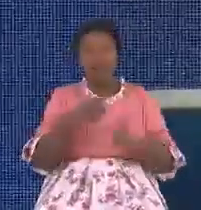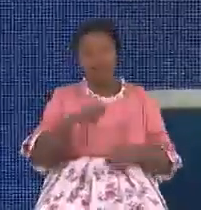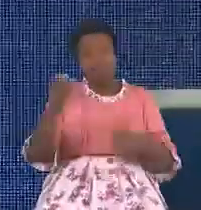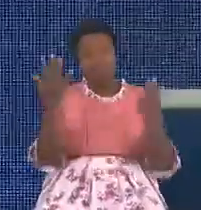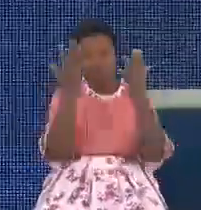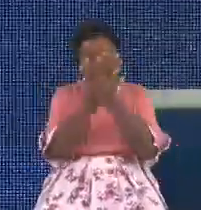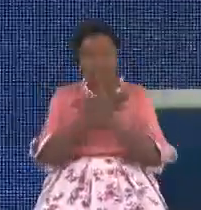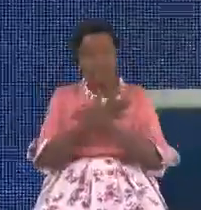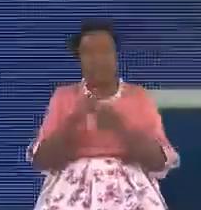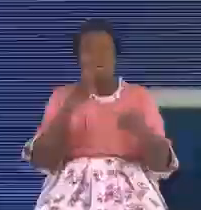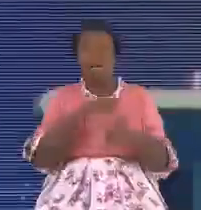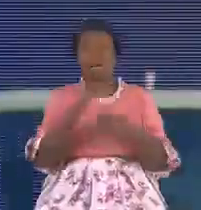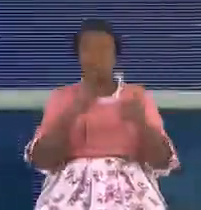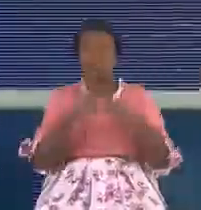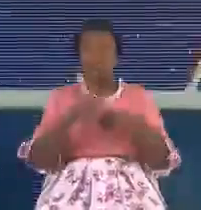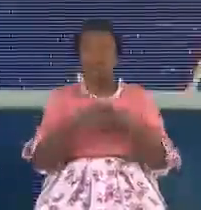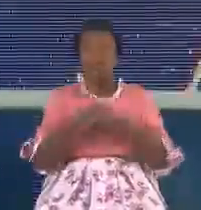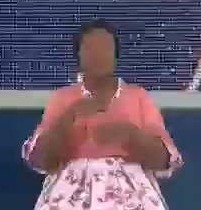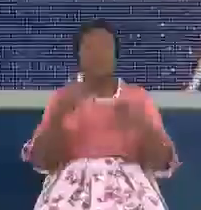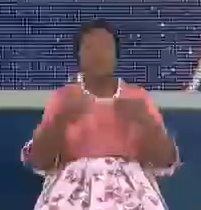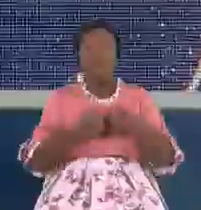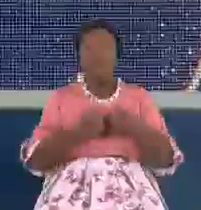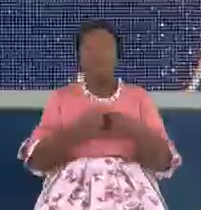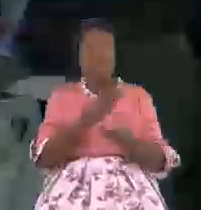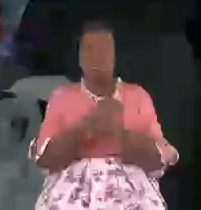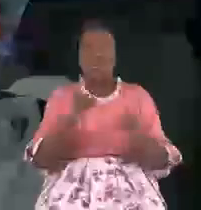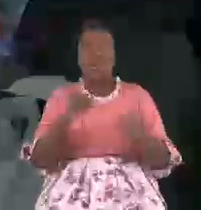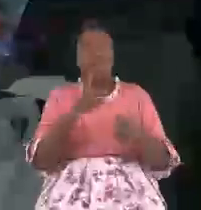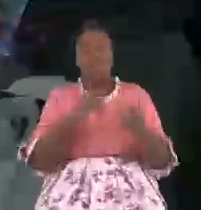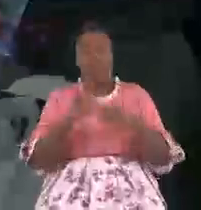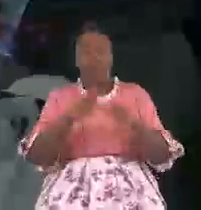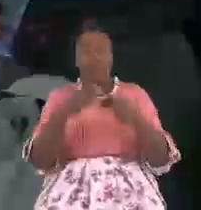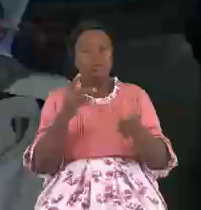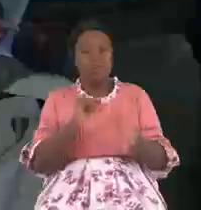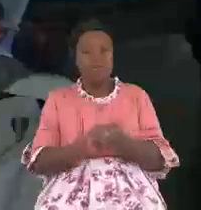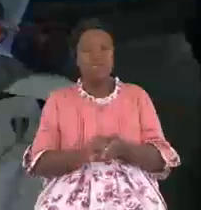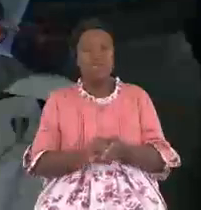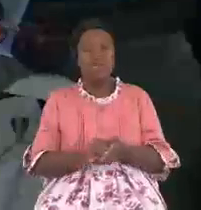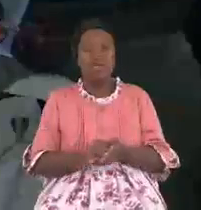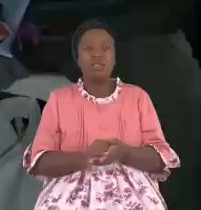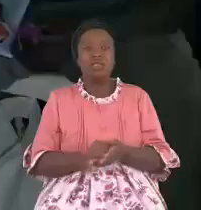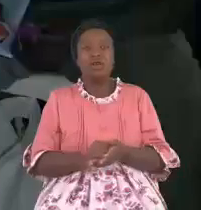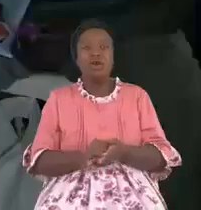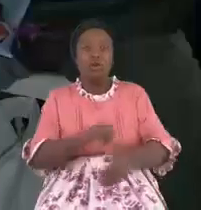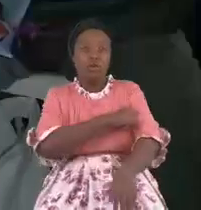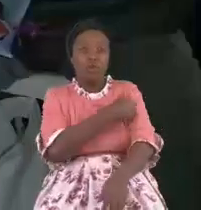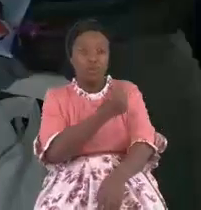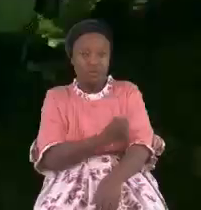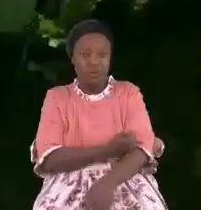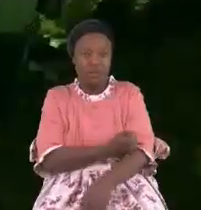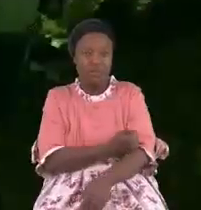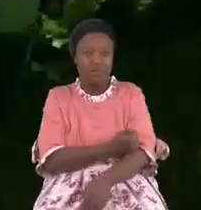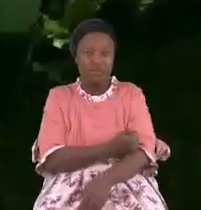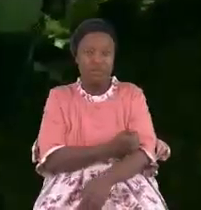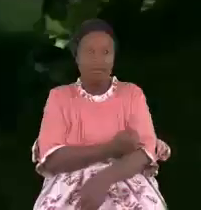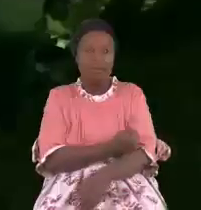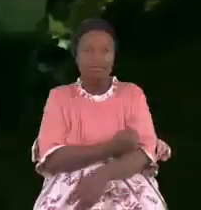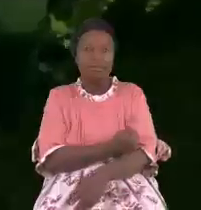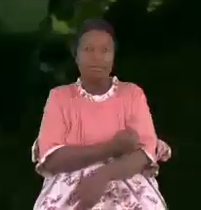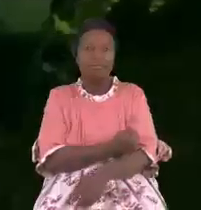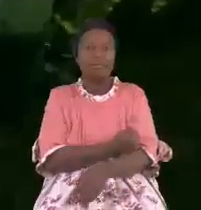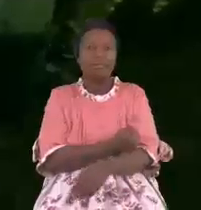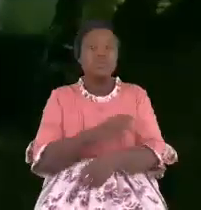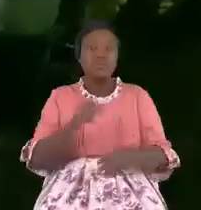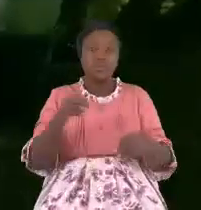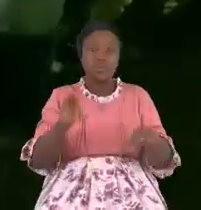he has delivered you it will give you dominion somebody shout dominion he will